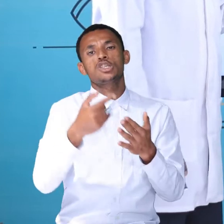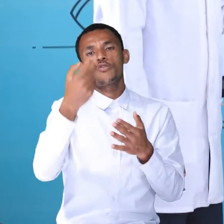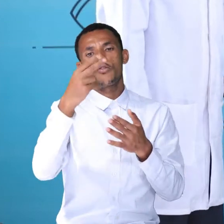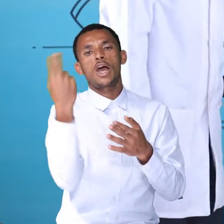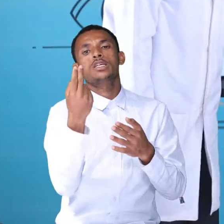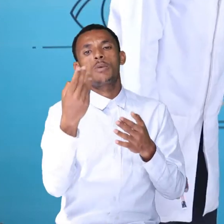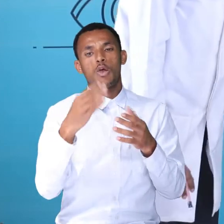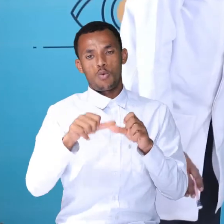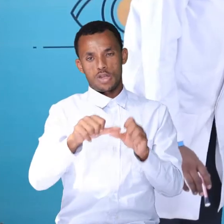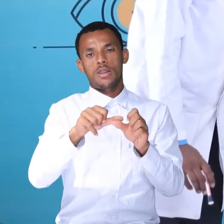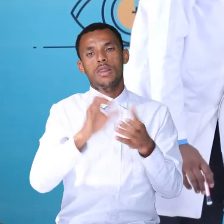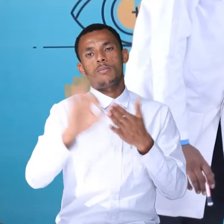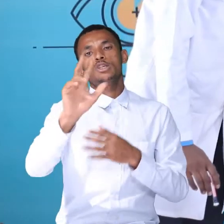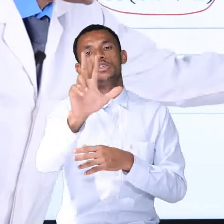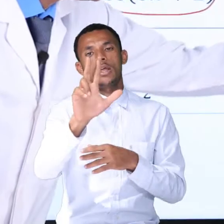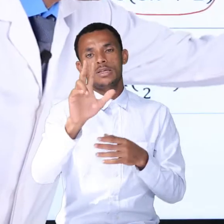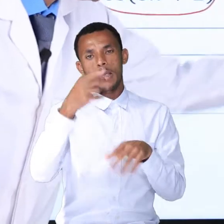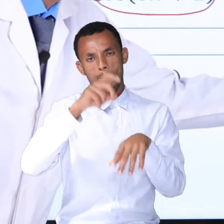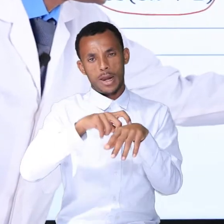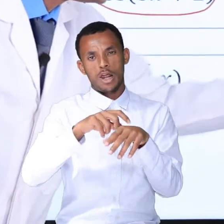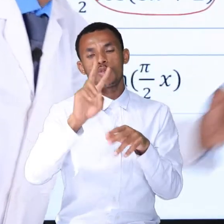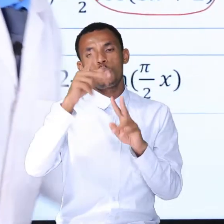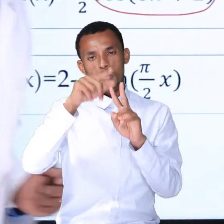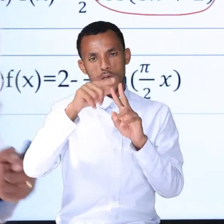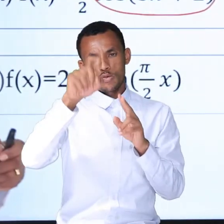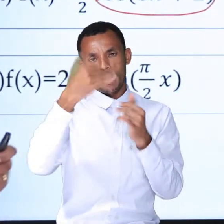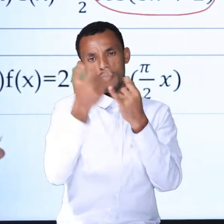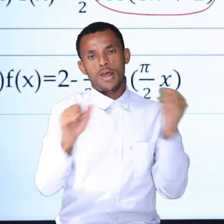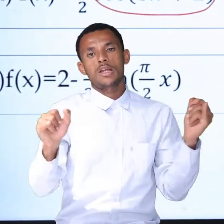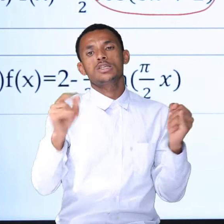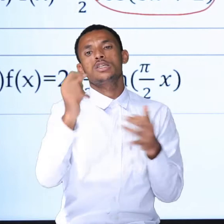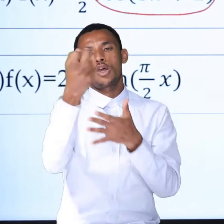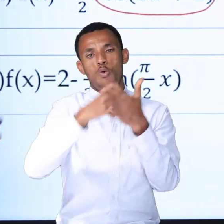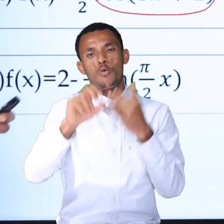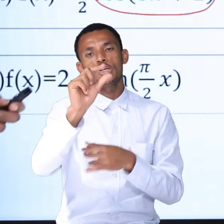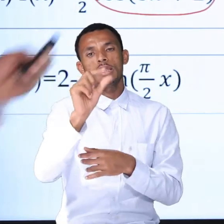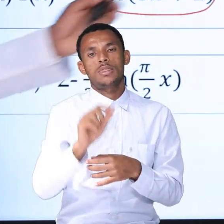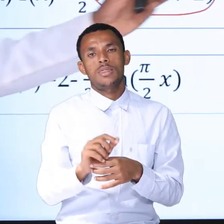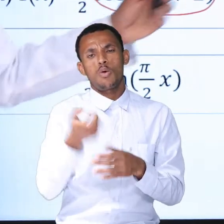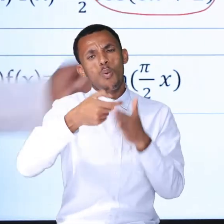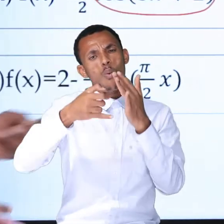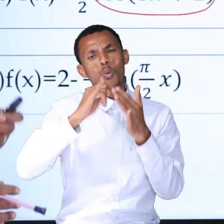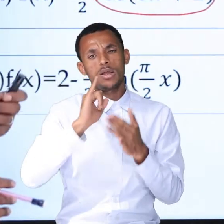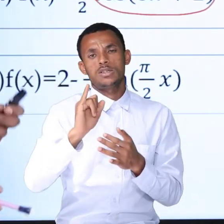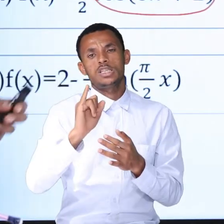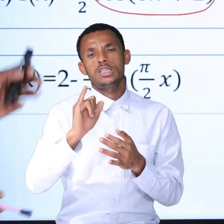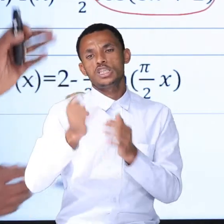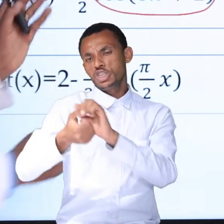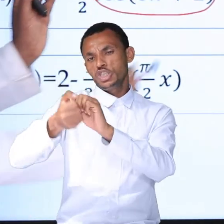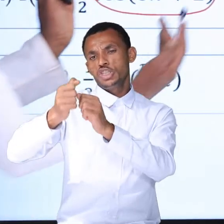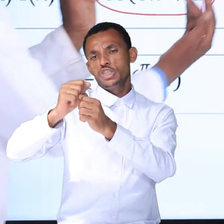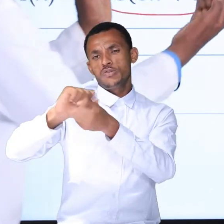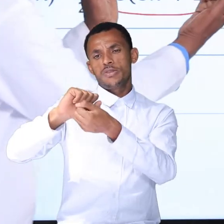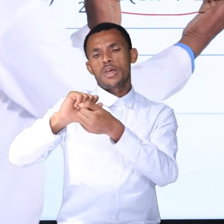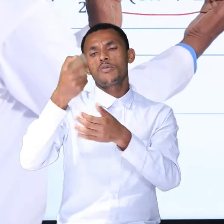function by a constant number 3, the period 2 pi should be divided by the coefficient. What is phase shift?